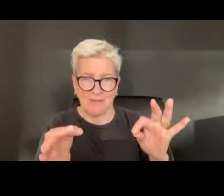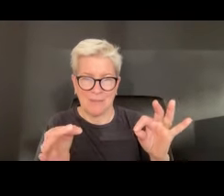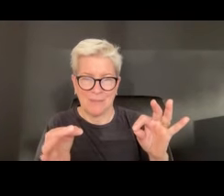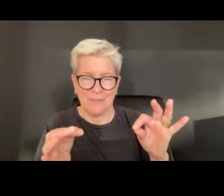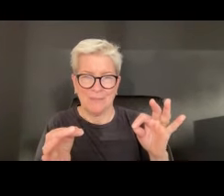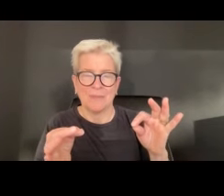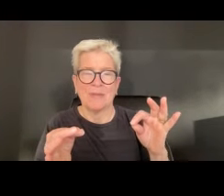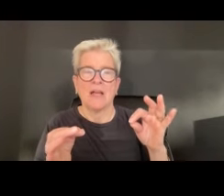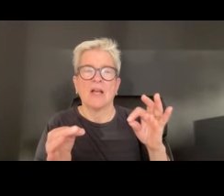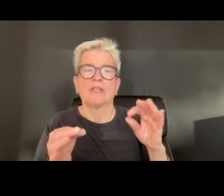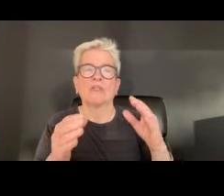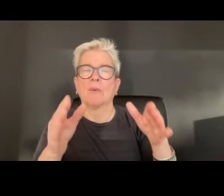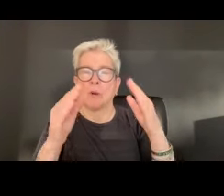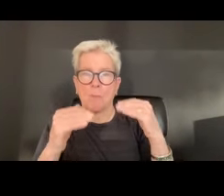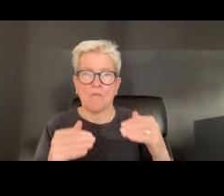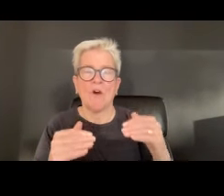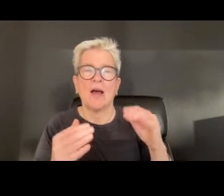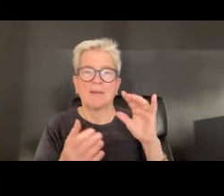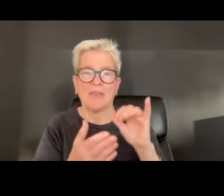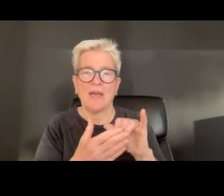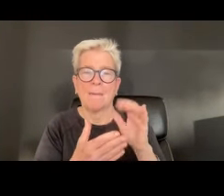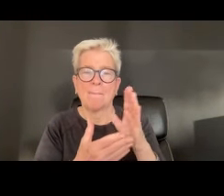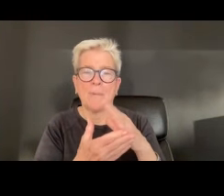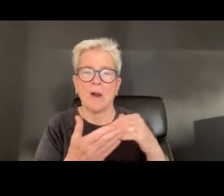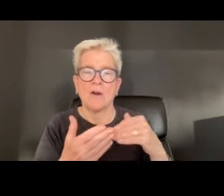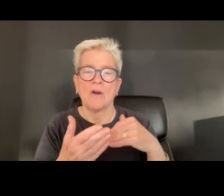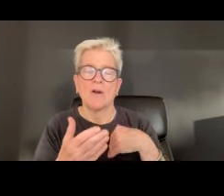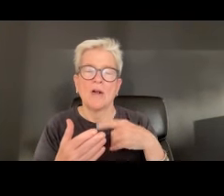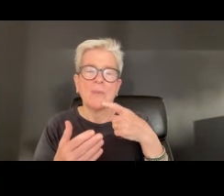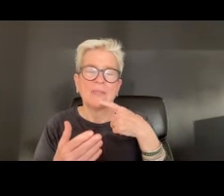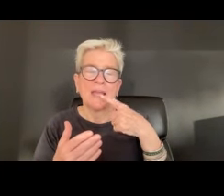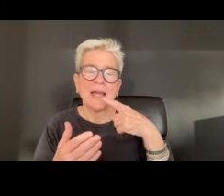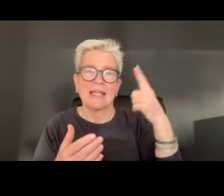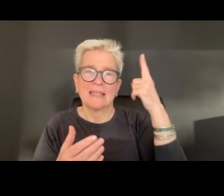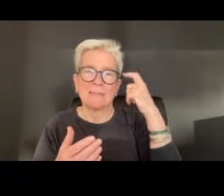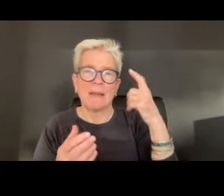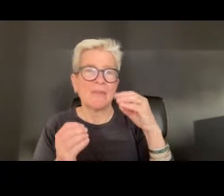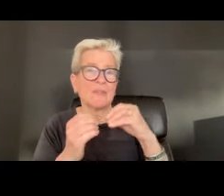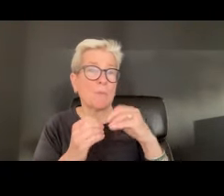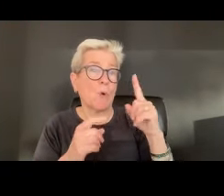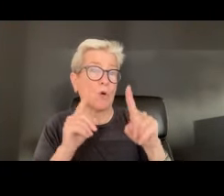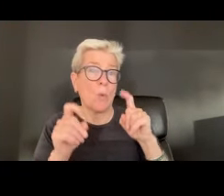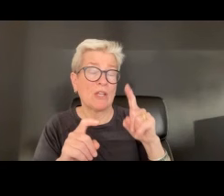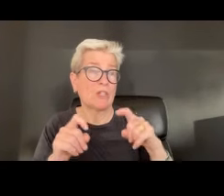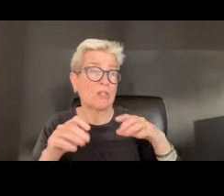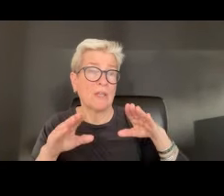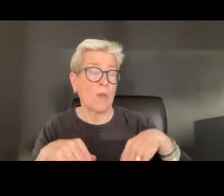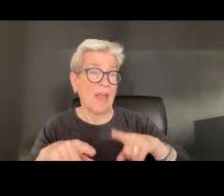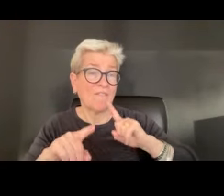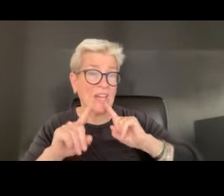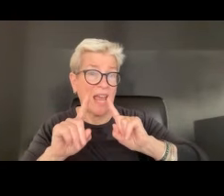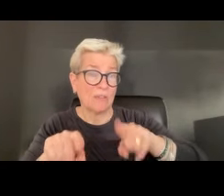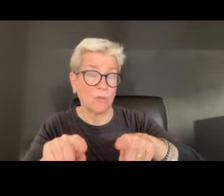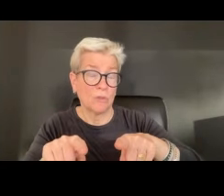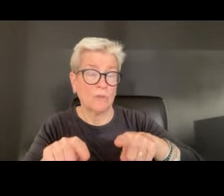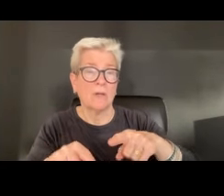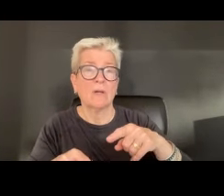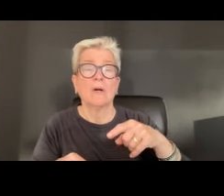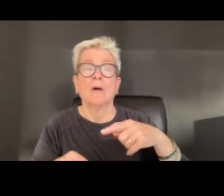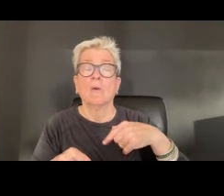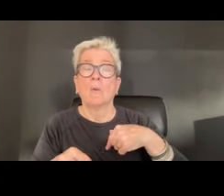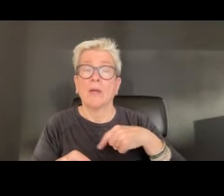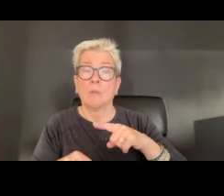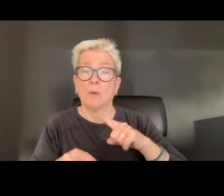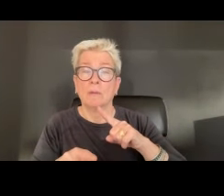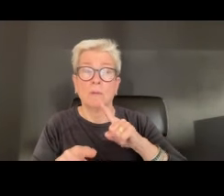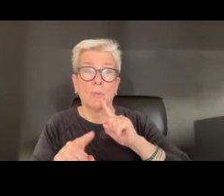So I'm going to move on to that. I will say I suspect there's some questions we didn't get to. We will work to respond to,